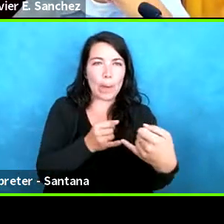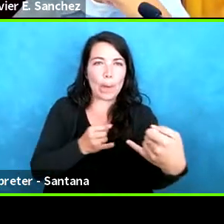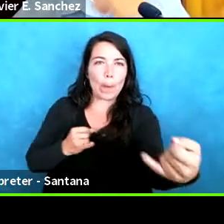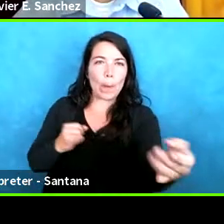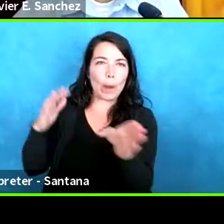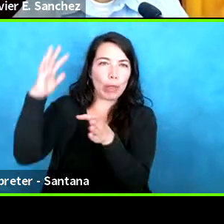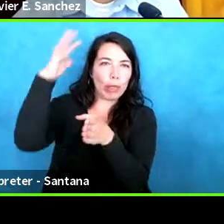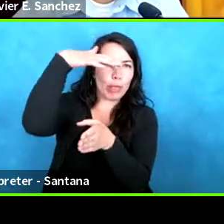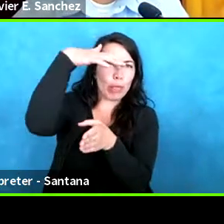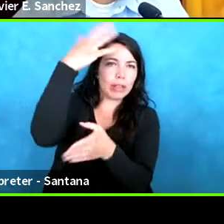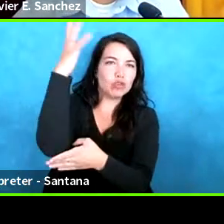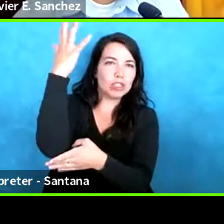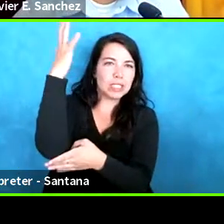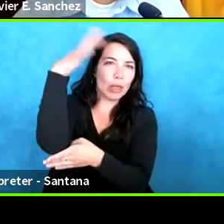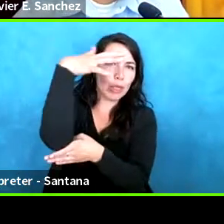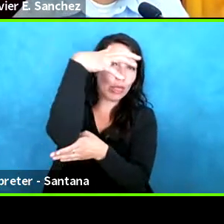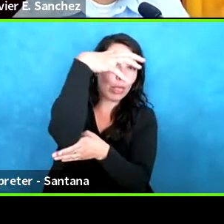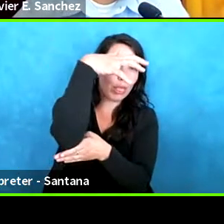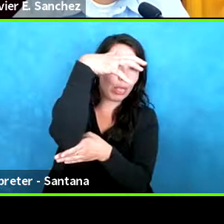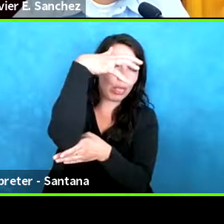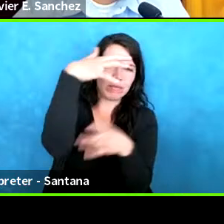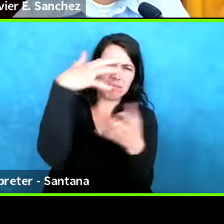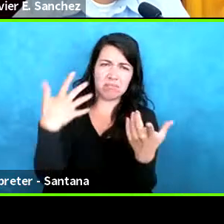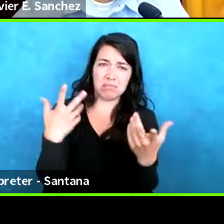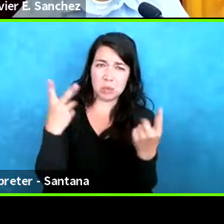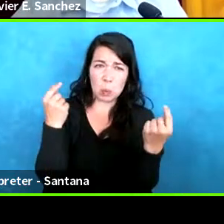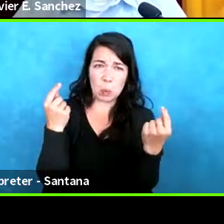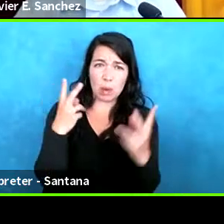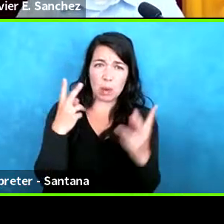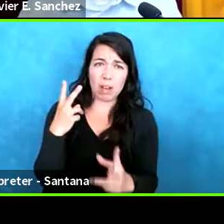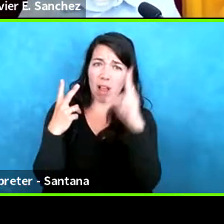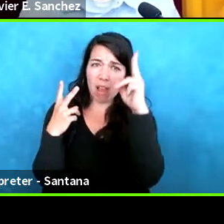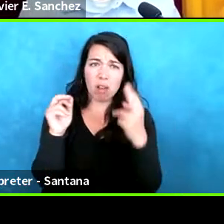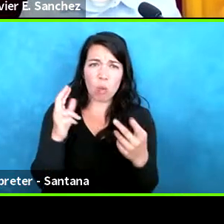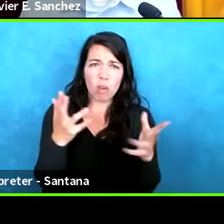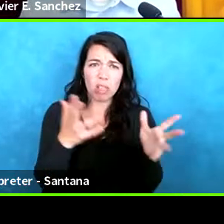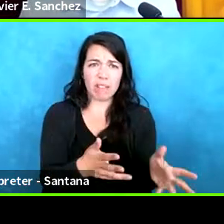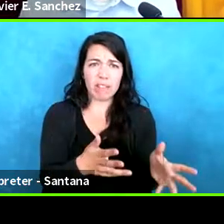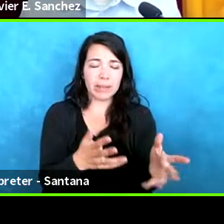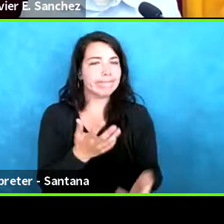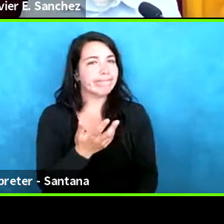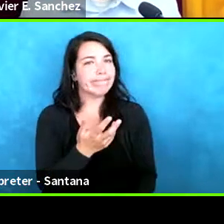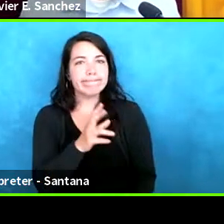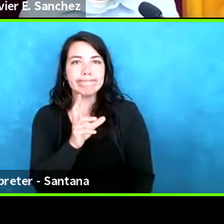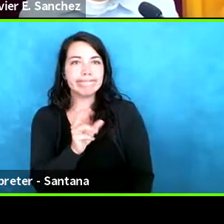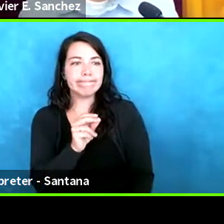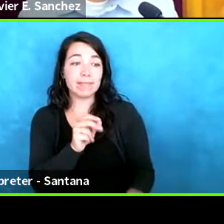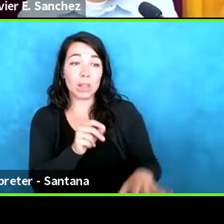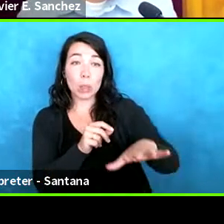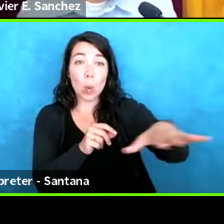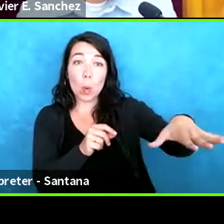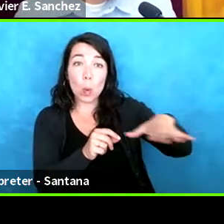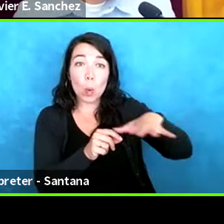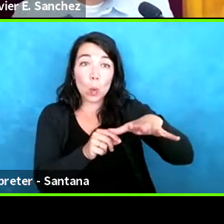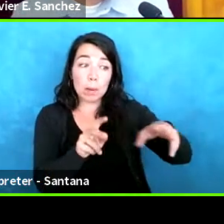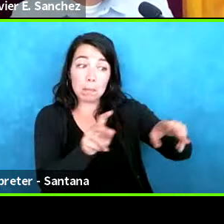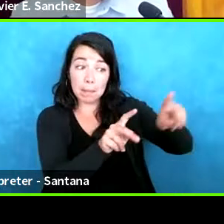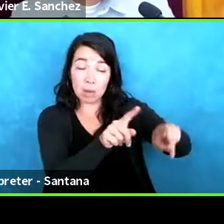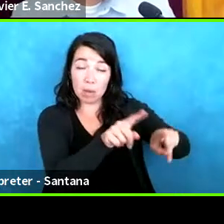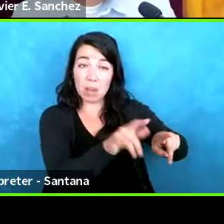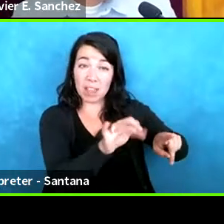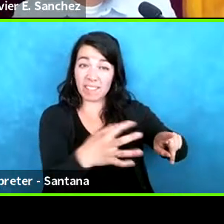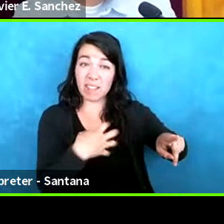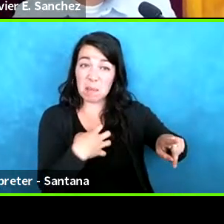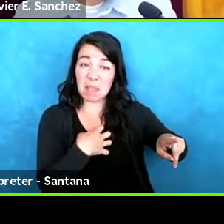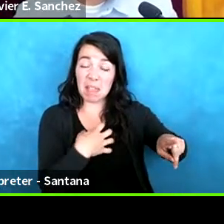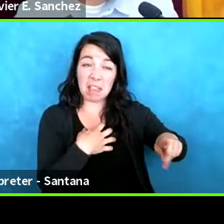did not address that. That's going into private property. If the individuals of those properties have a concern, they can call me directly and we can